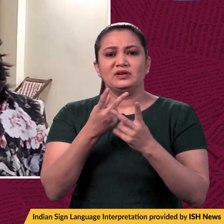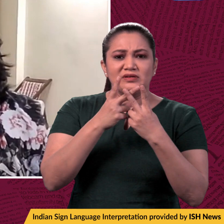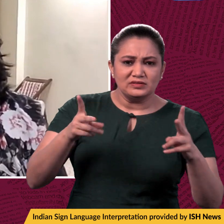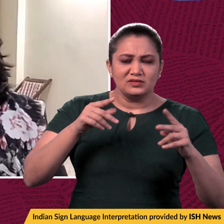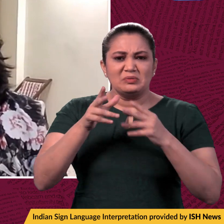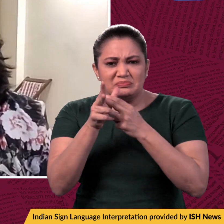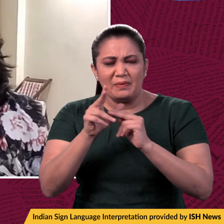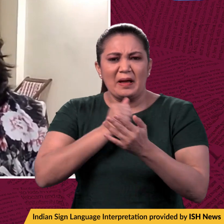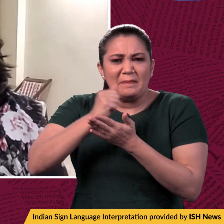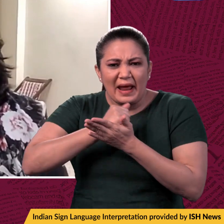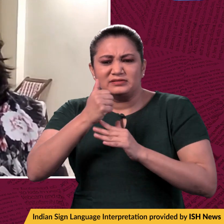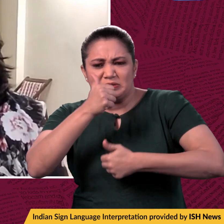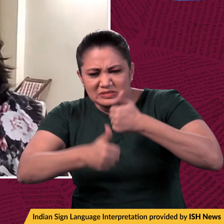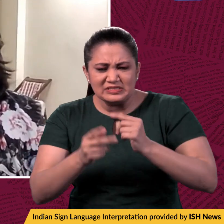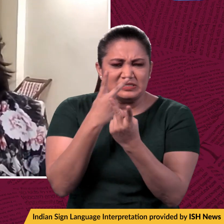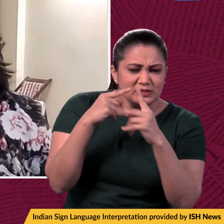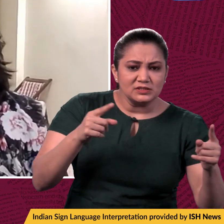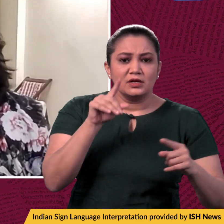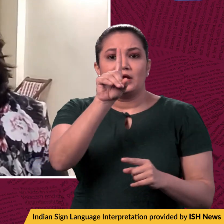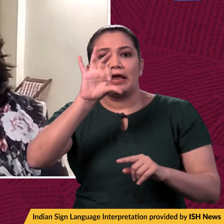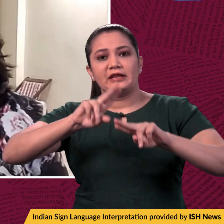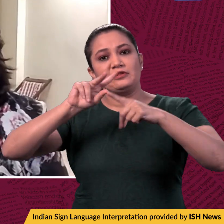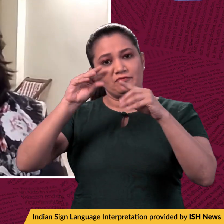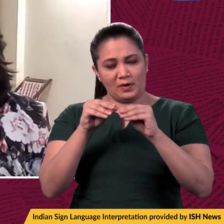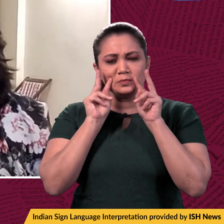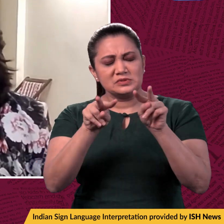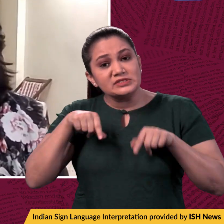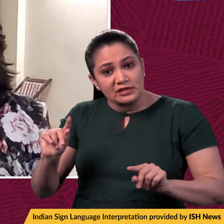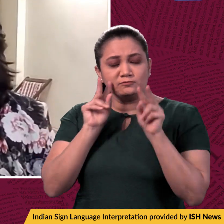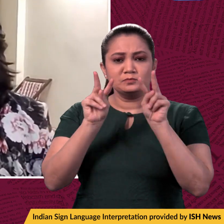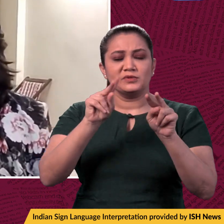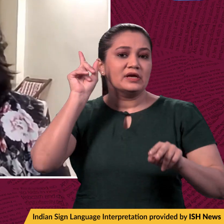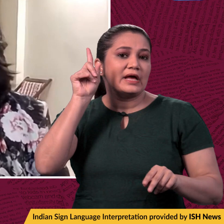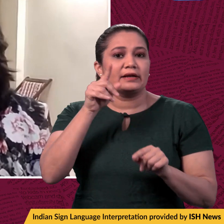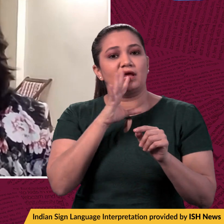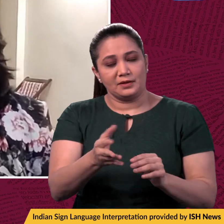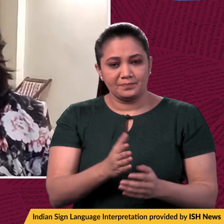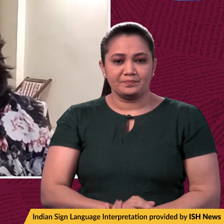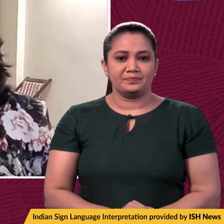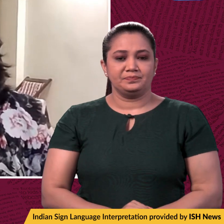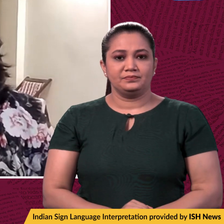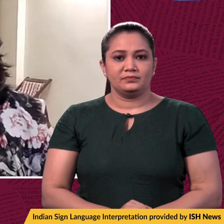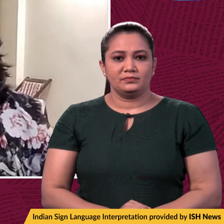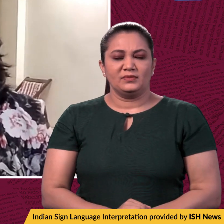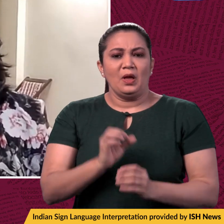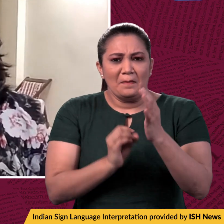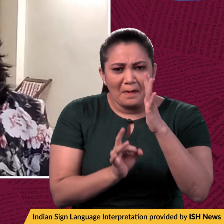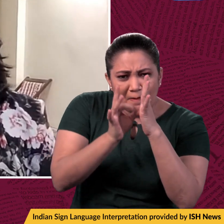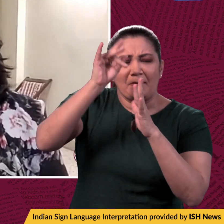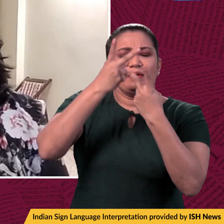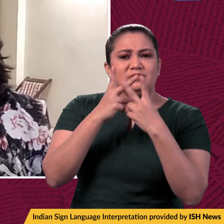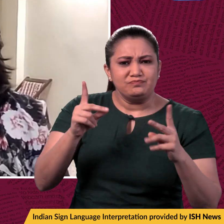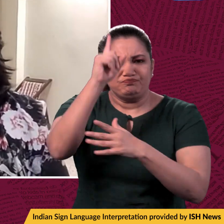will oversee major military exercises on the 19th of February, which is Saturday, tomorrow. There will